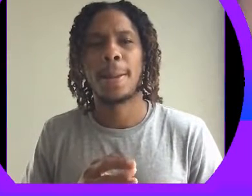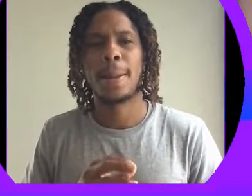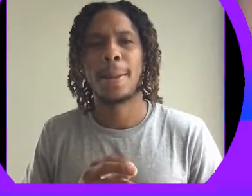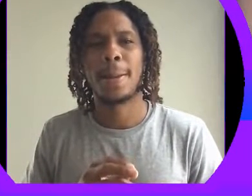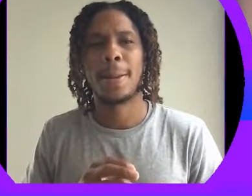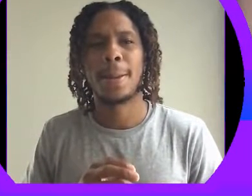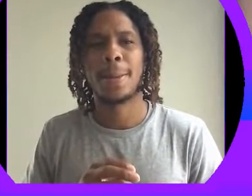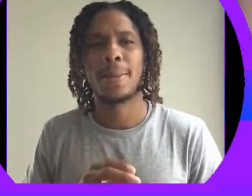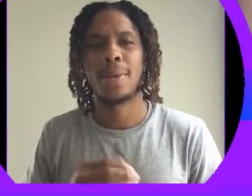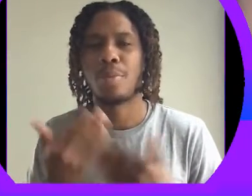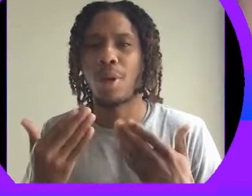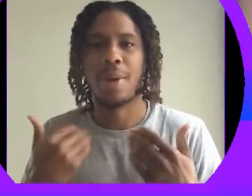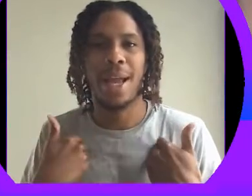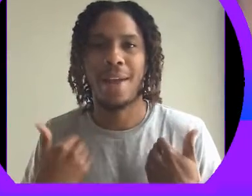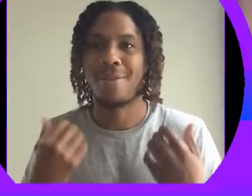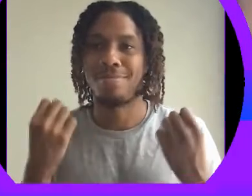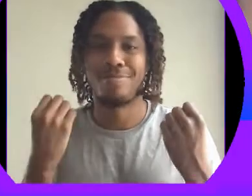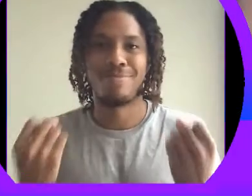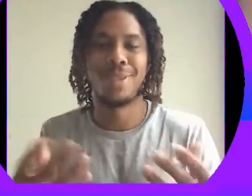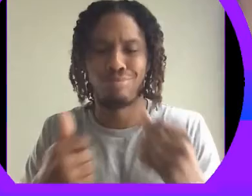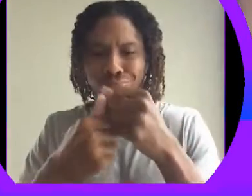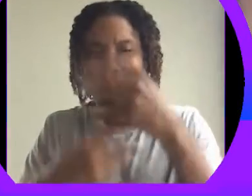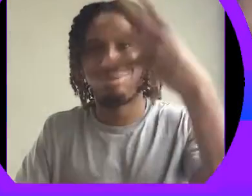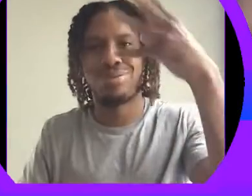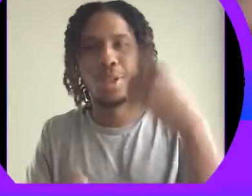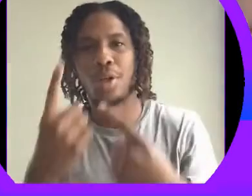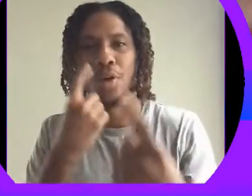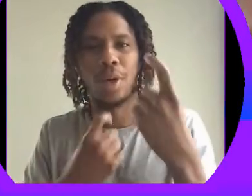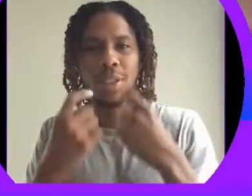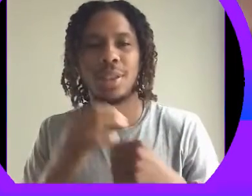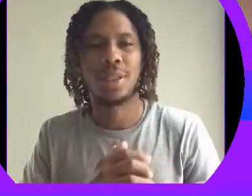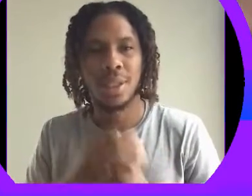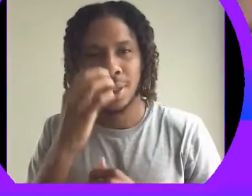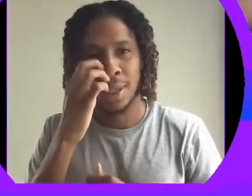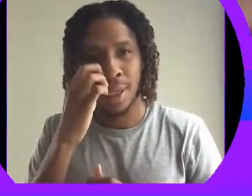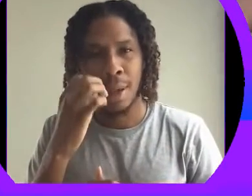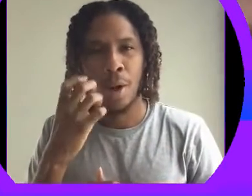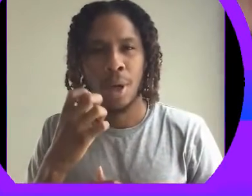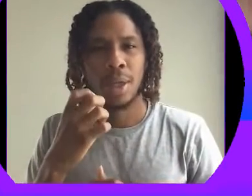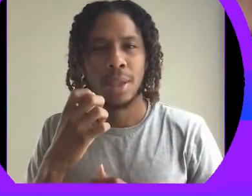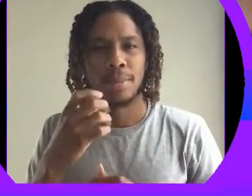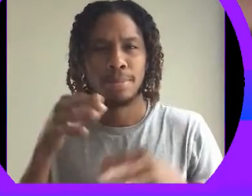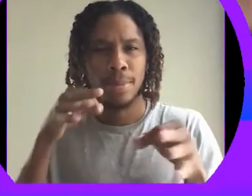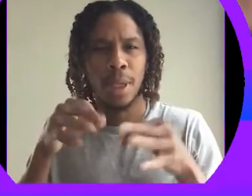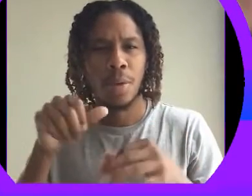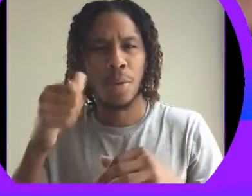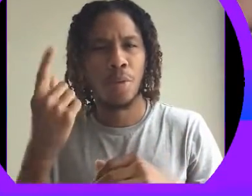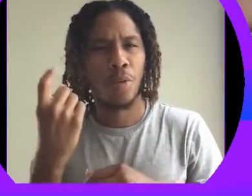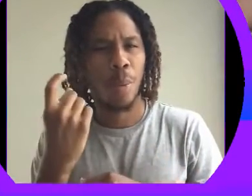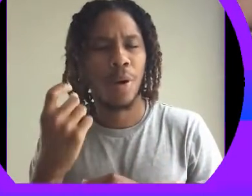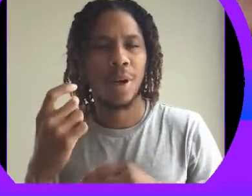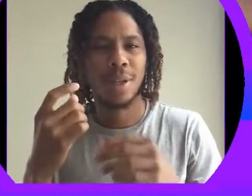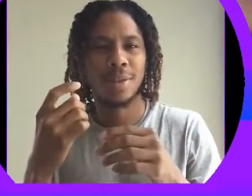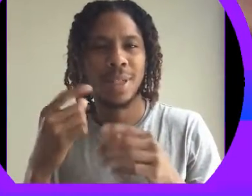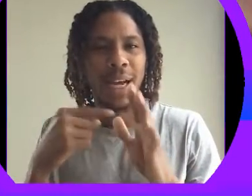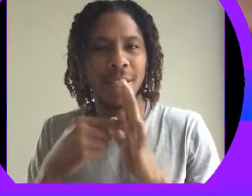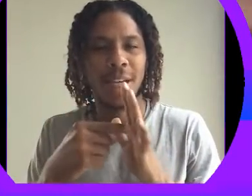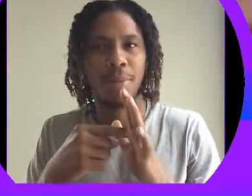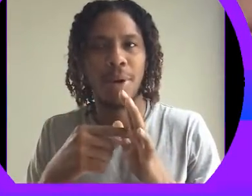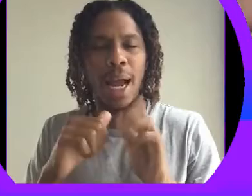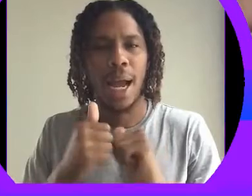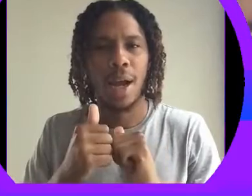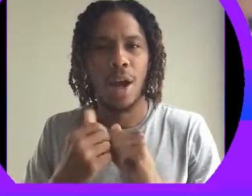Because you probably have a lot of questions after all this. But I want to highlight another huge example of how being